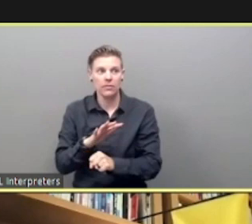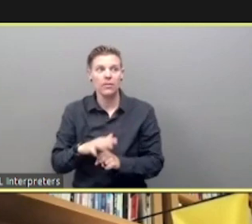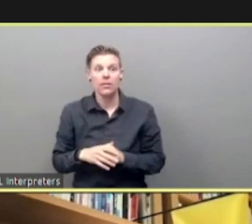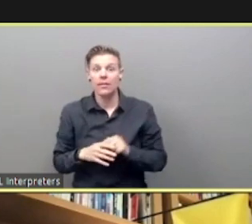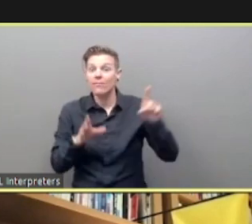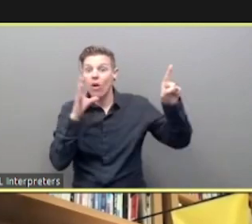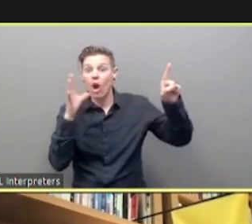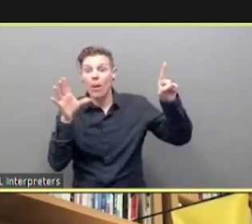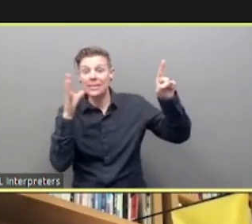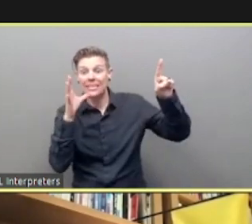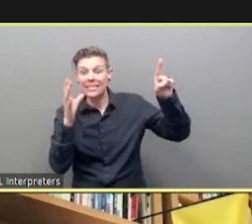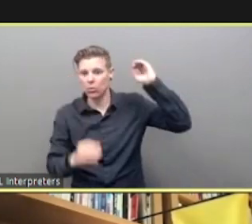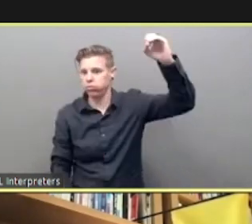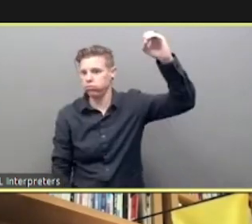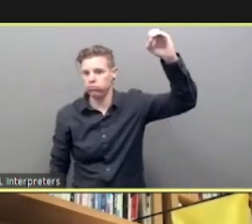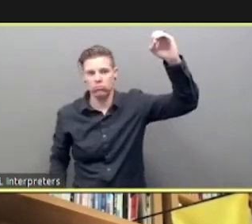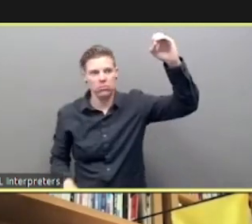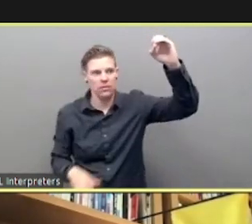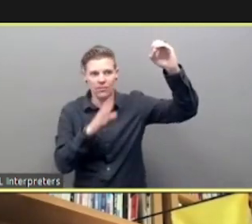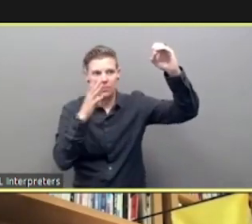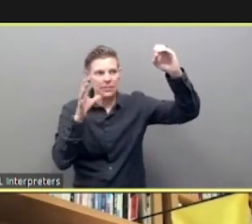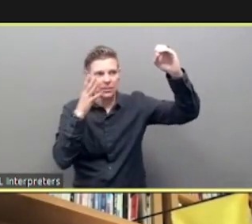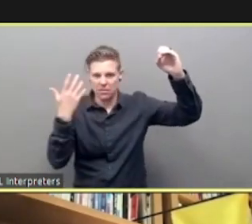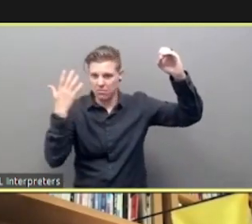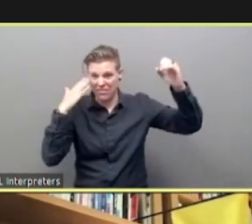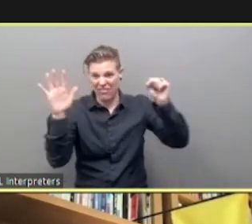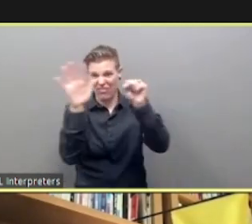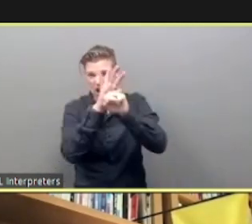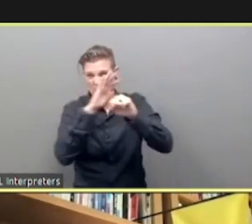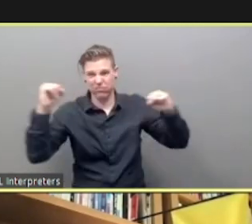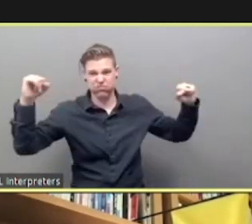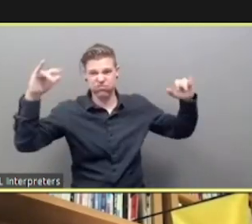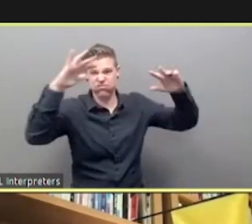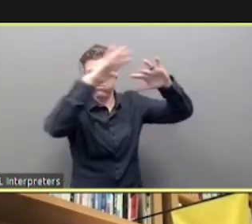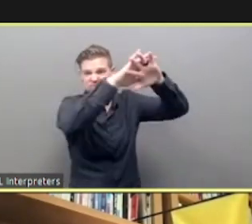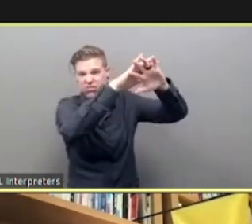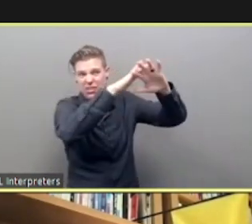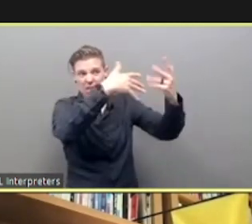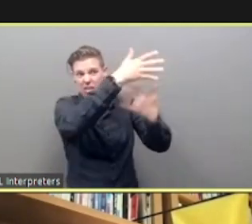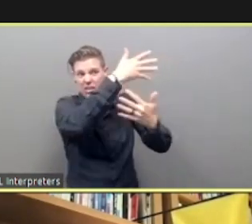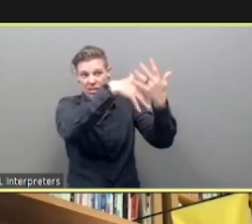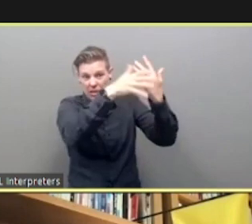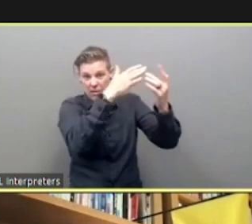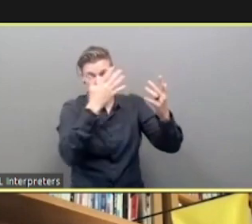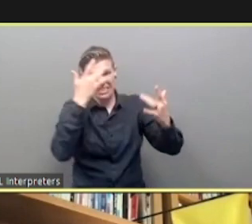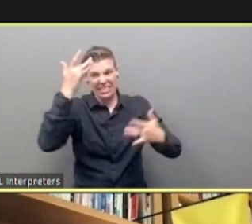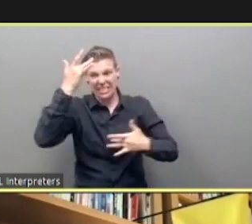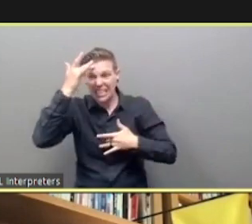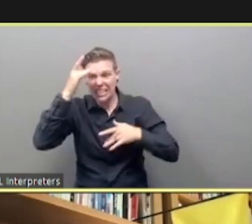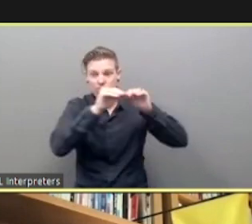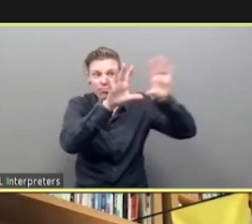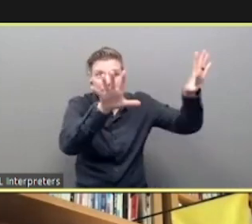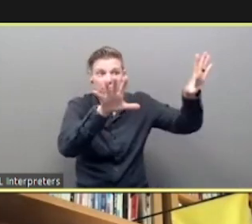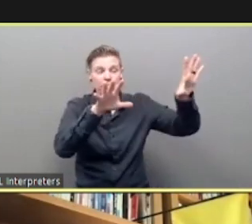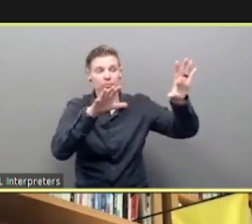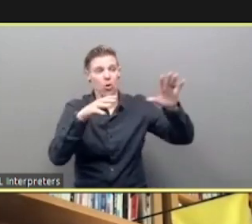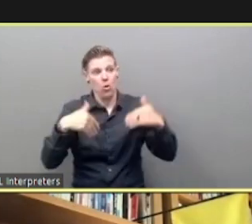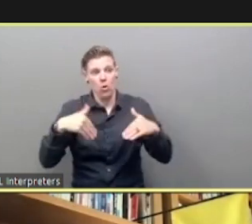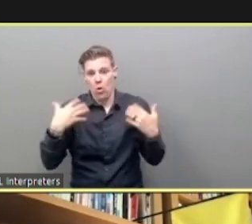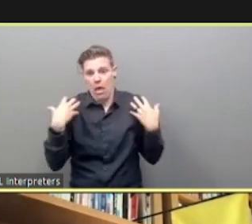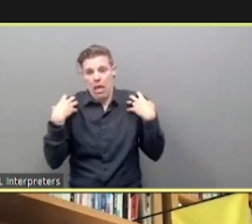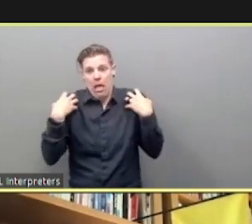particularly hard hit area right now. And our thoughts and prayers go out to all the healthcare workers in Farmington. If you look at